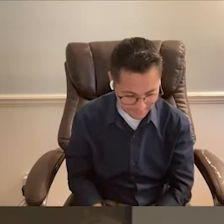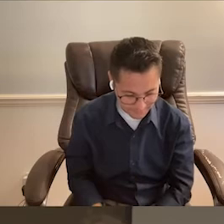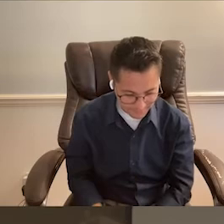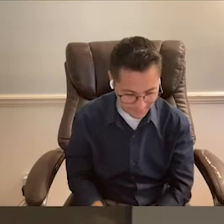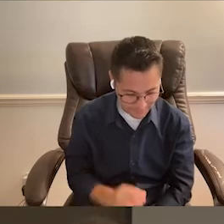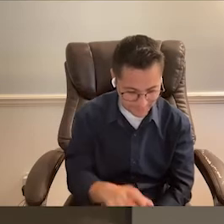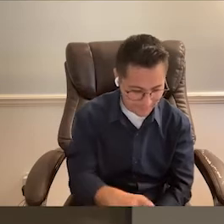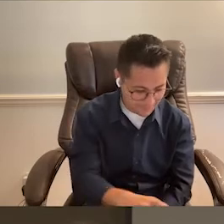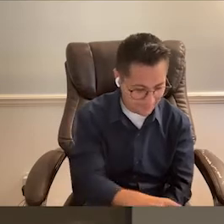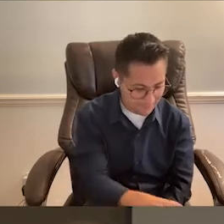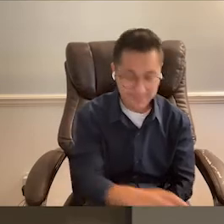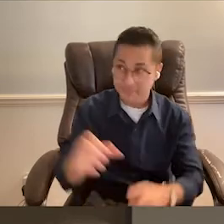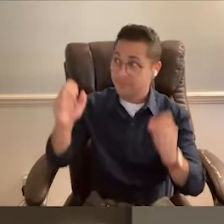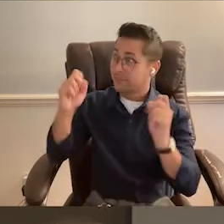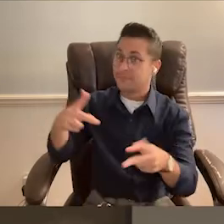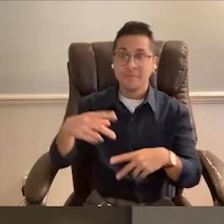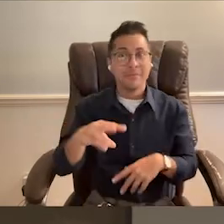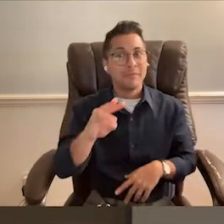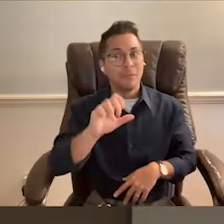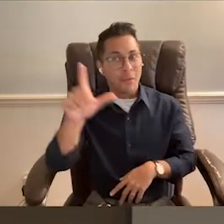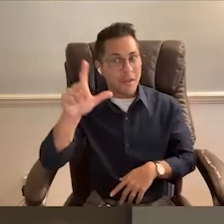I was just here. I didn't.